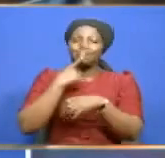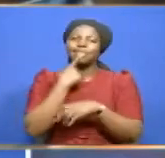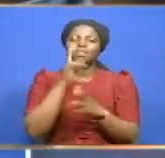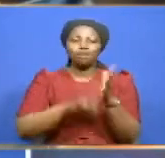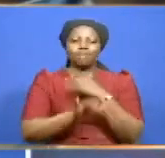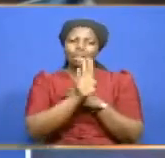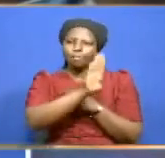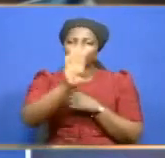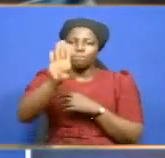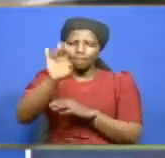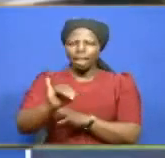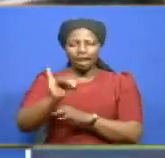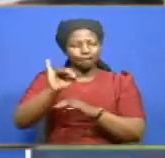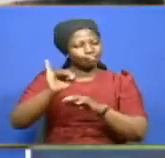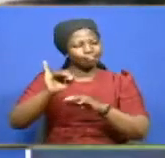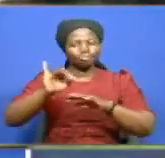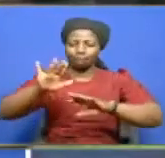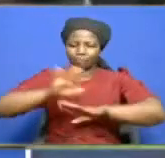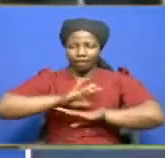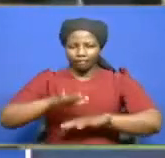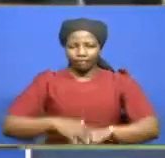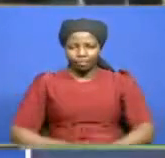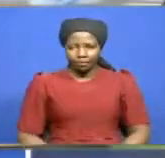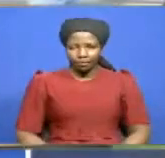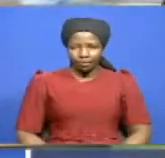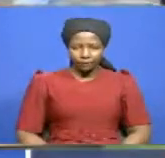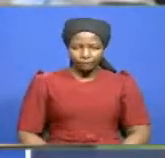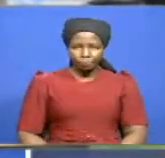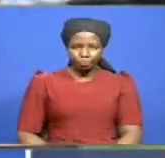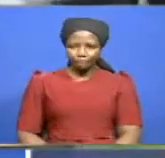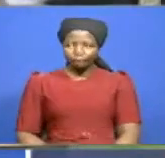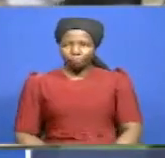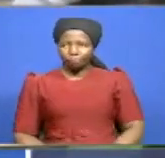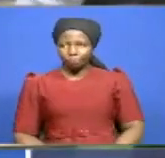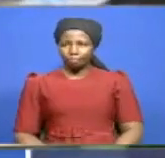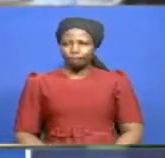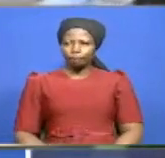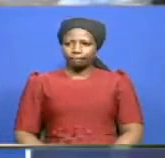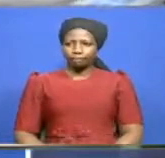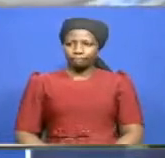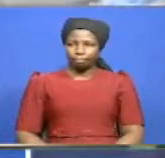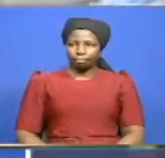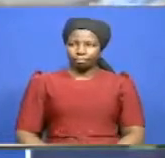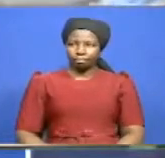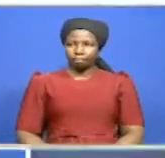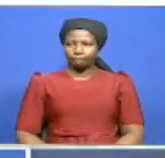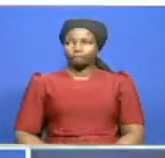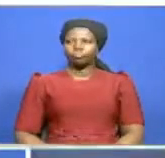BBI tosha. For Channel One News, I'm Safin Aching Oma.